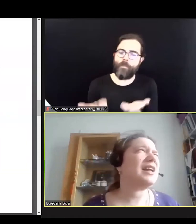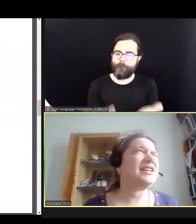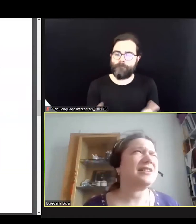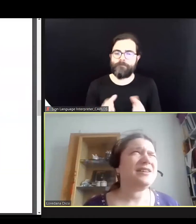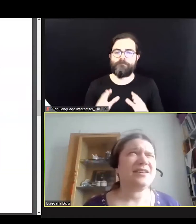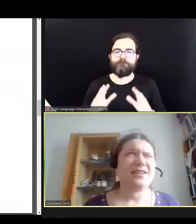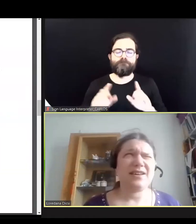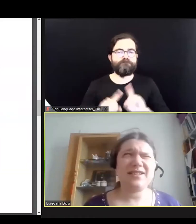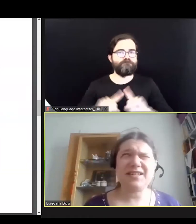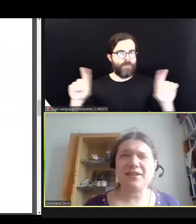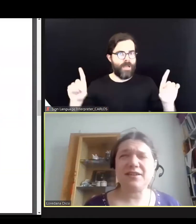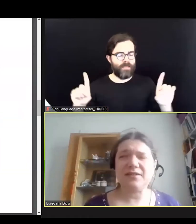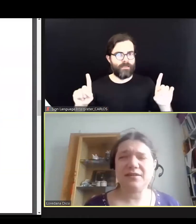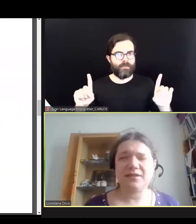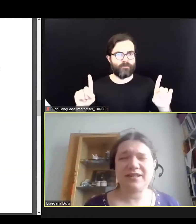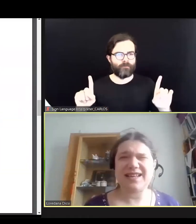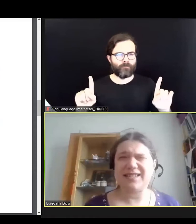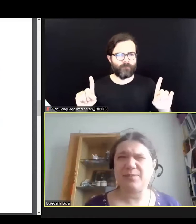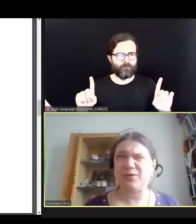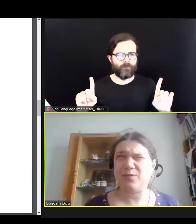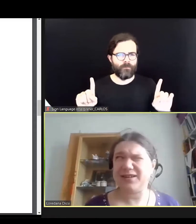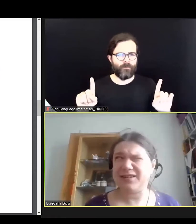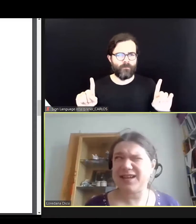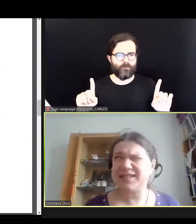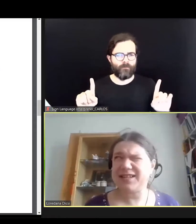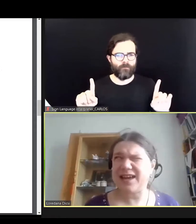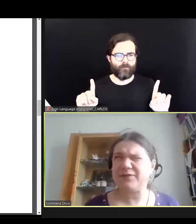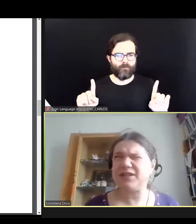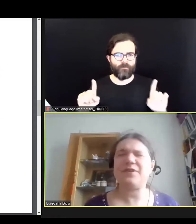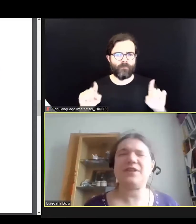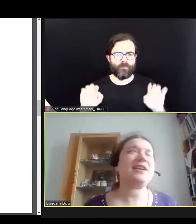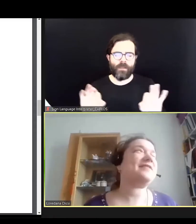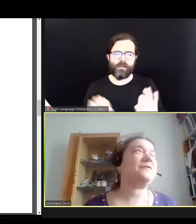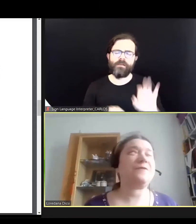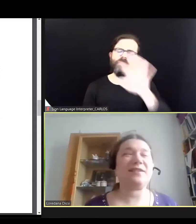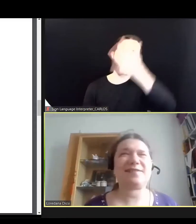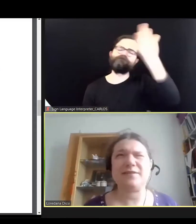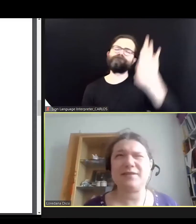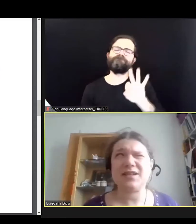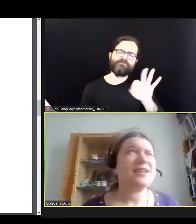put in place that they could take special COVID leave